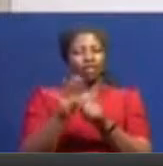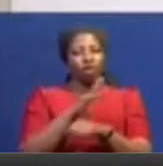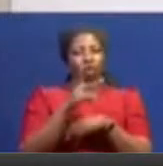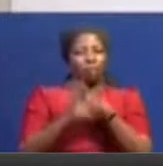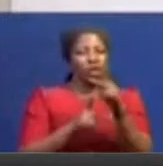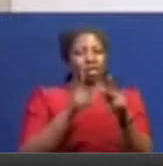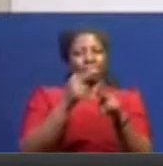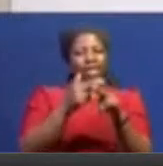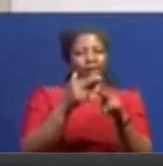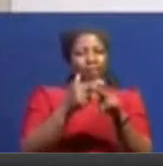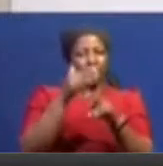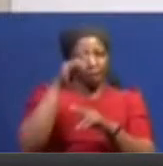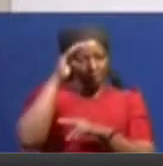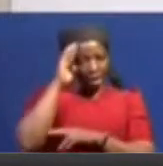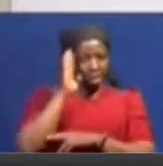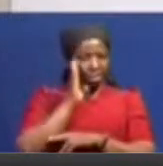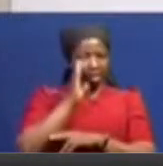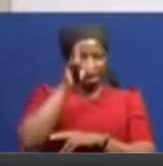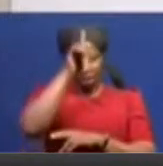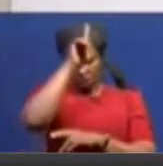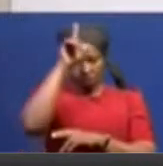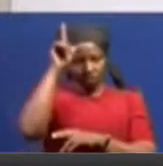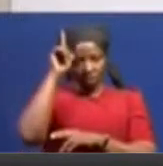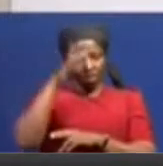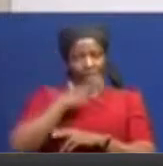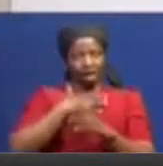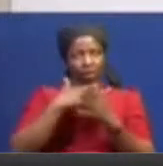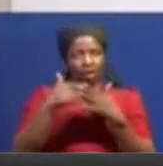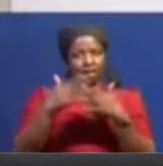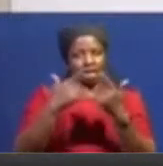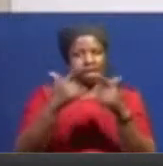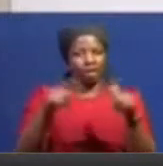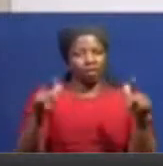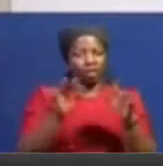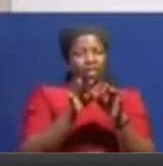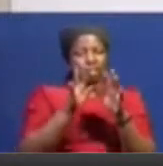Bentro Njue, and Lucy Mora is our sign language interpreter for this